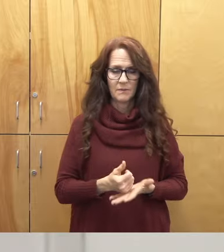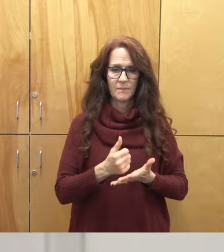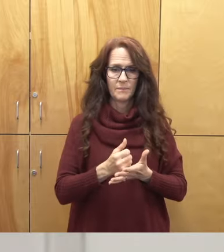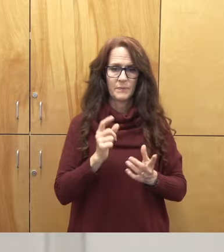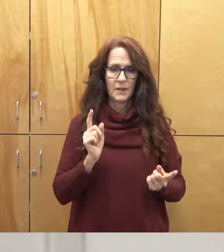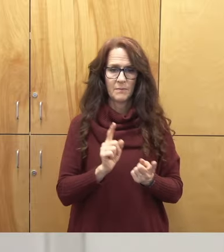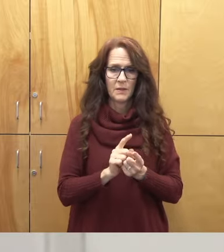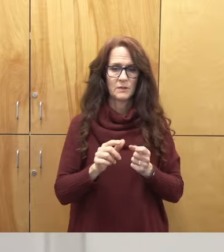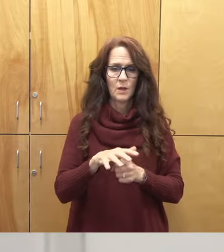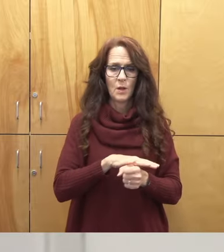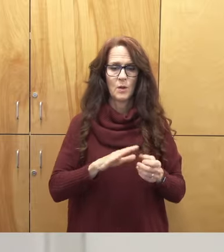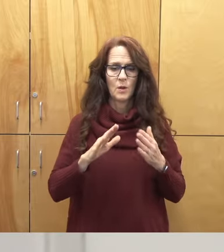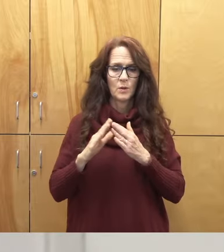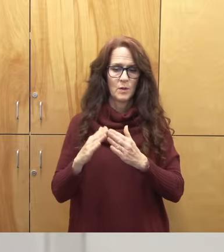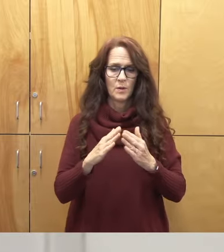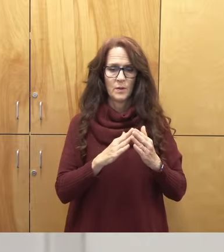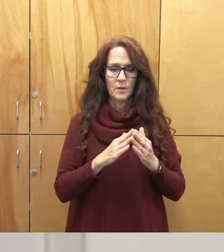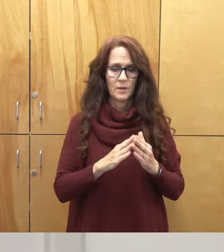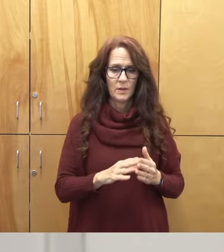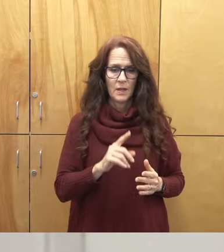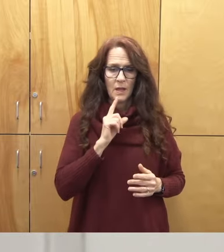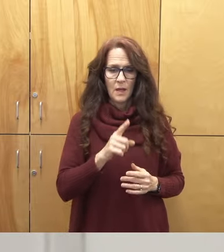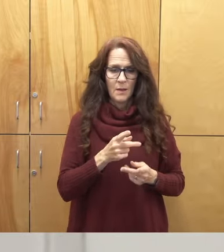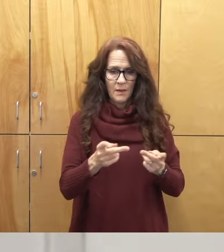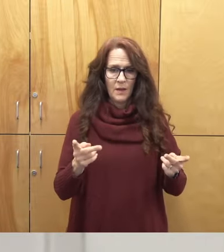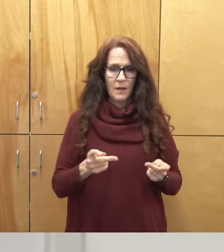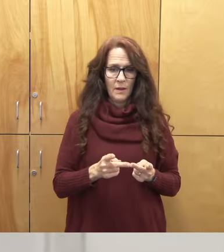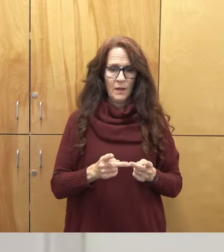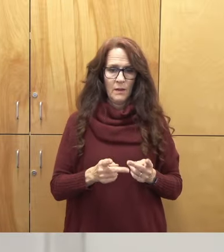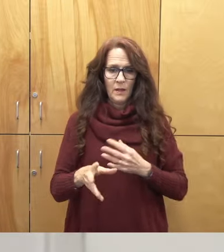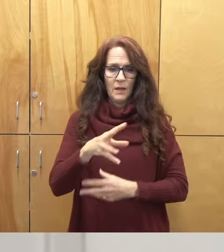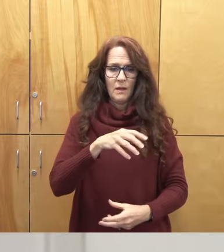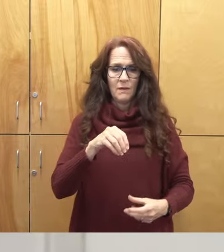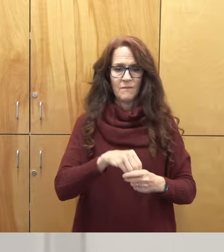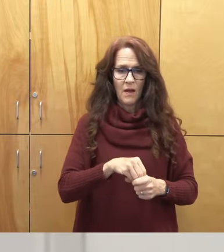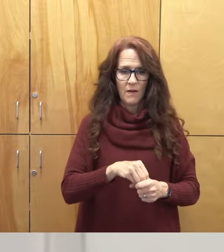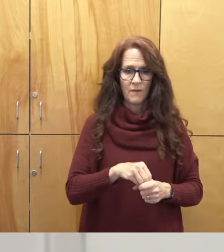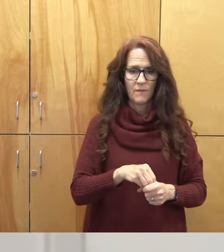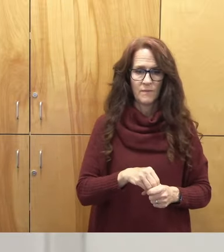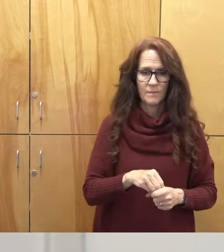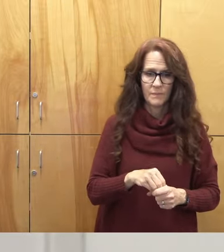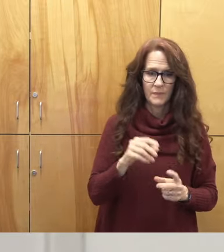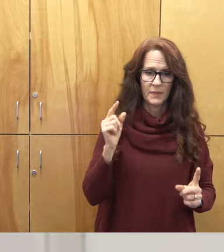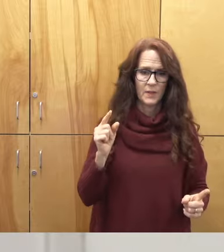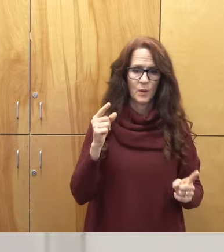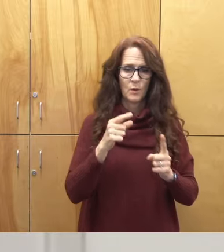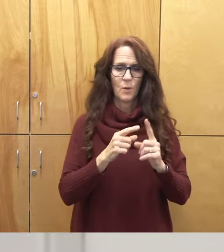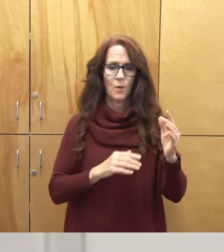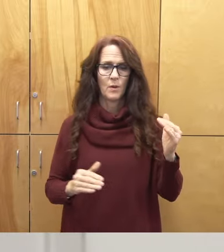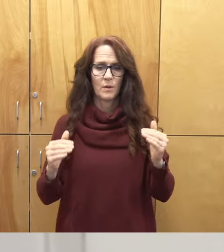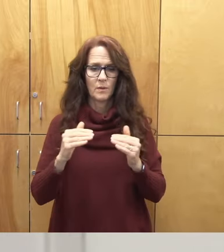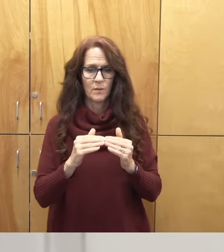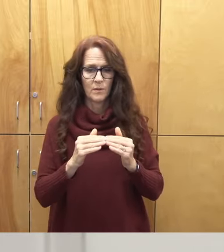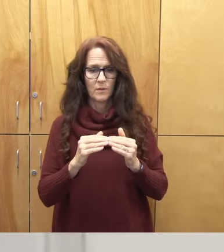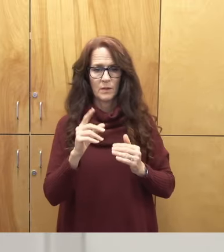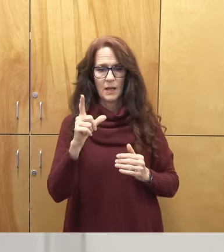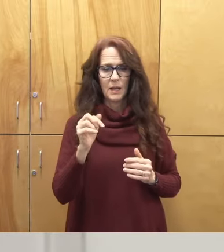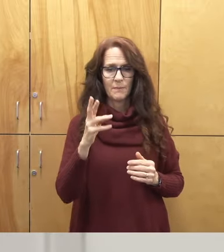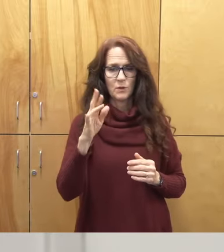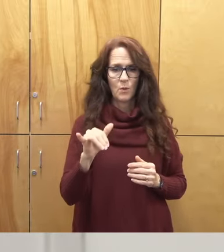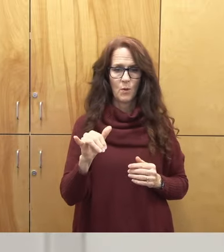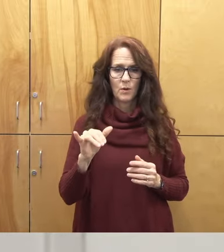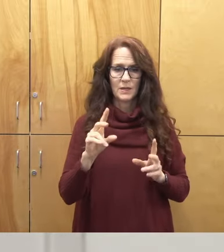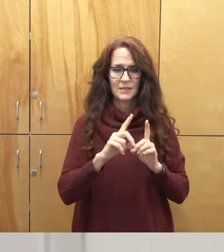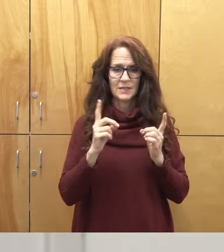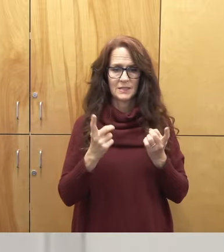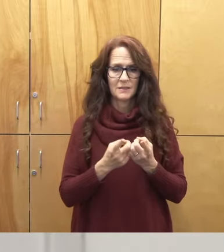of our local community, that is absolutely a place to become involved. They're under the goal of equitable and liberatory district, which